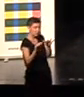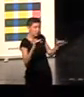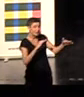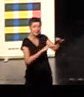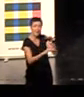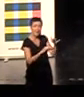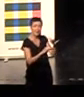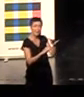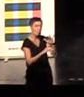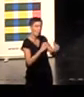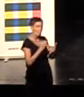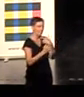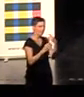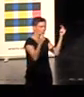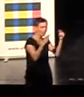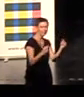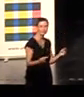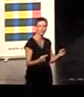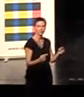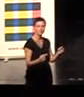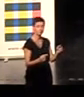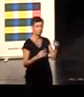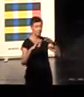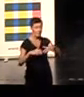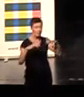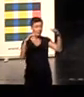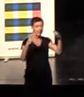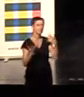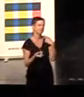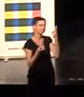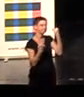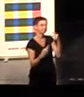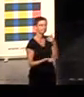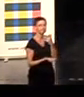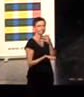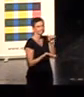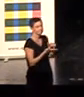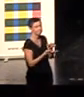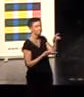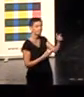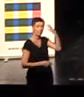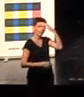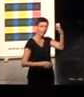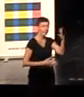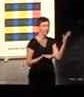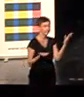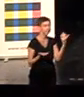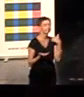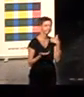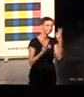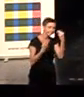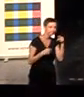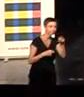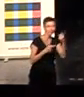funktionen bladel kamp het is balen mens submitted to the governments komen mensen met het doden en